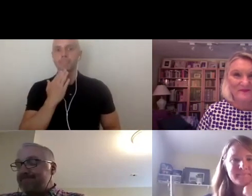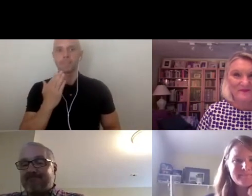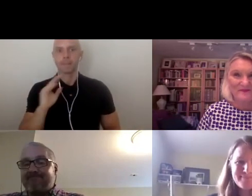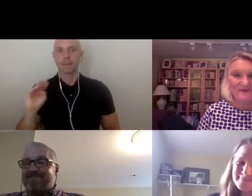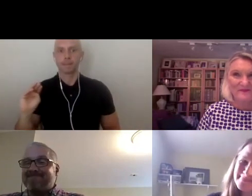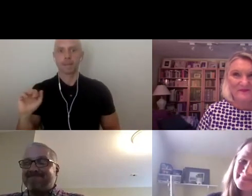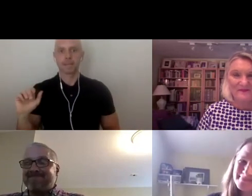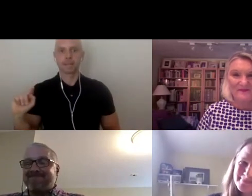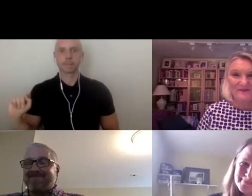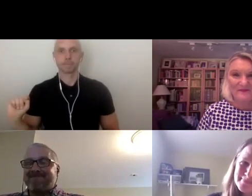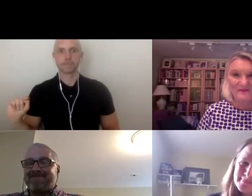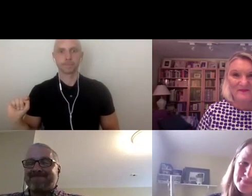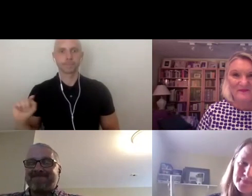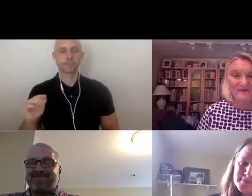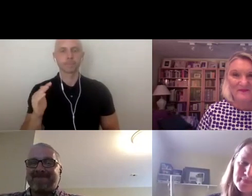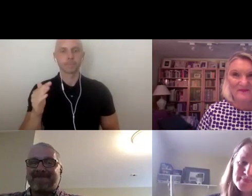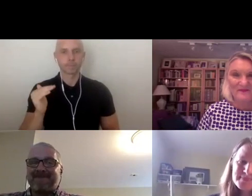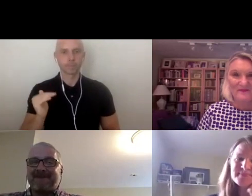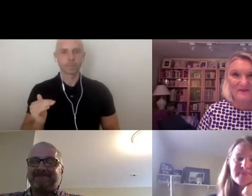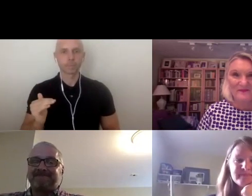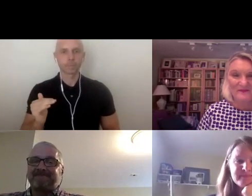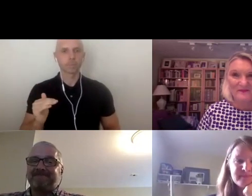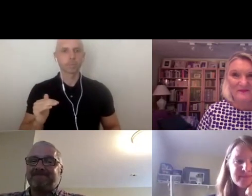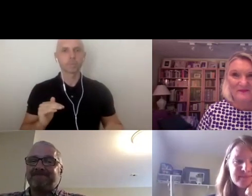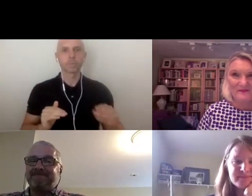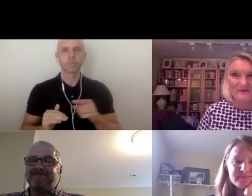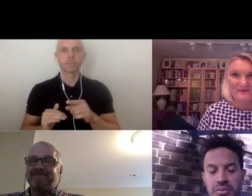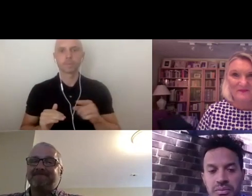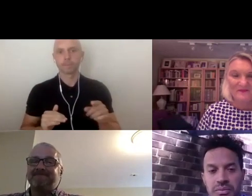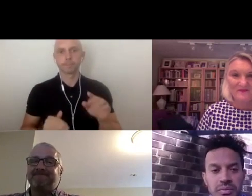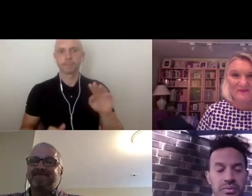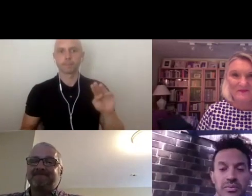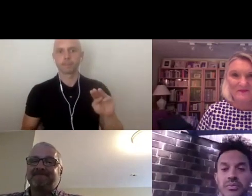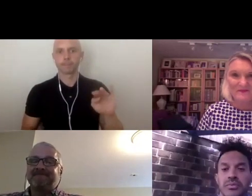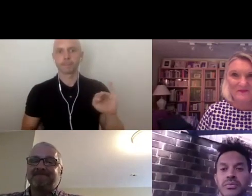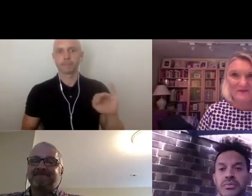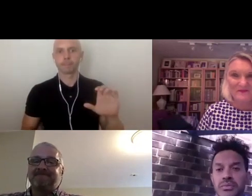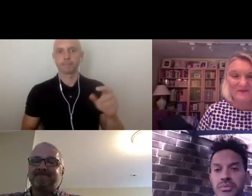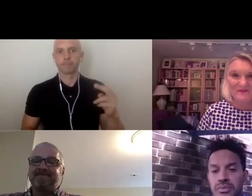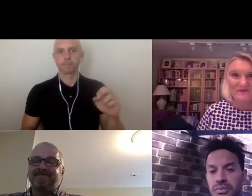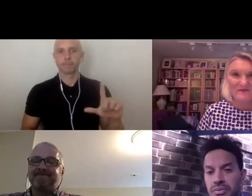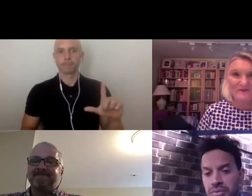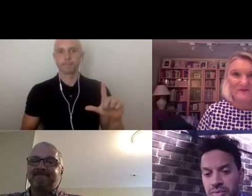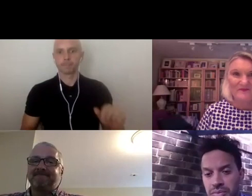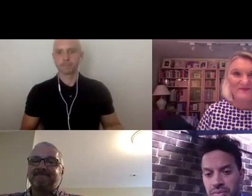on. We're gonna be now moving on to Michael Morey from Tapestry Music.